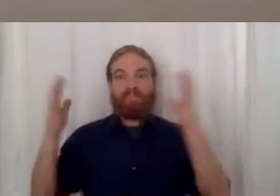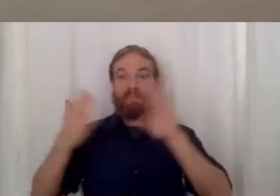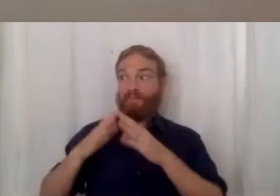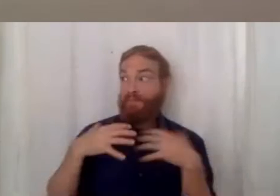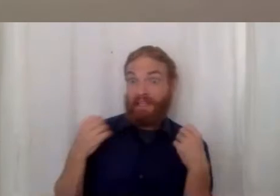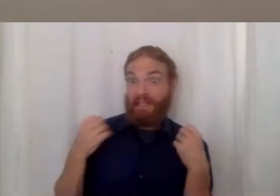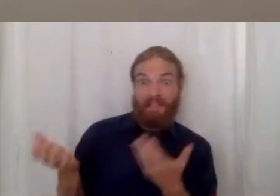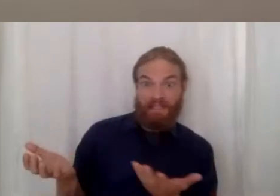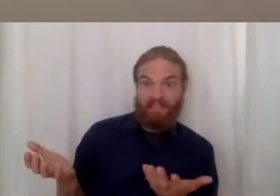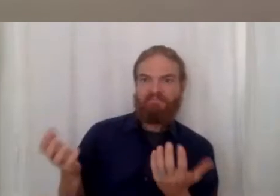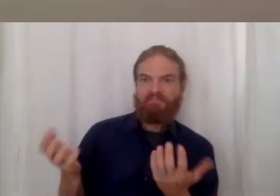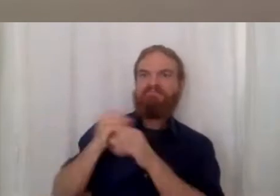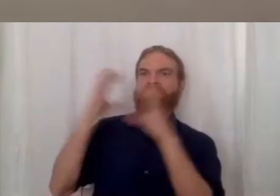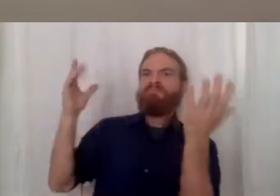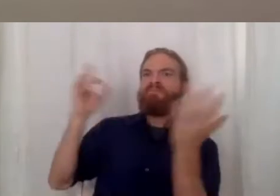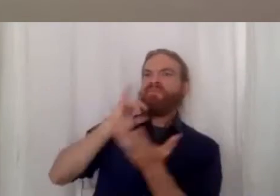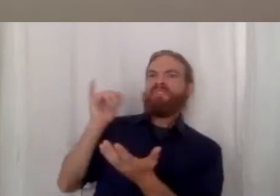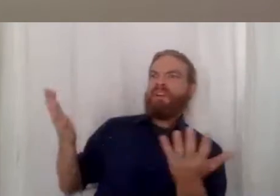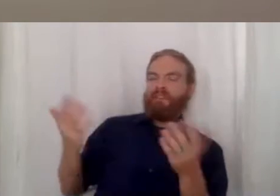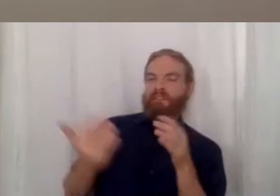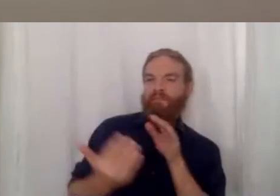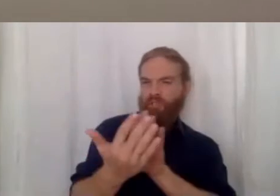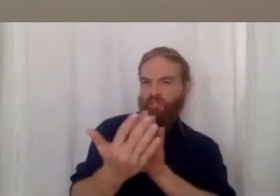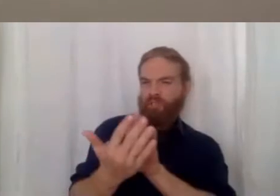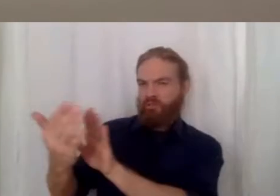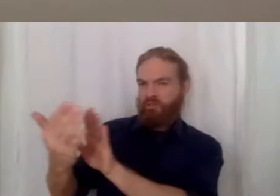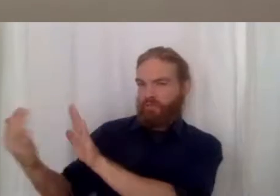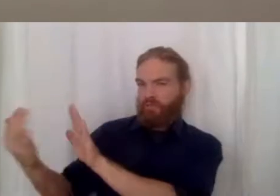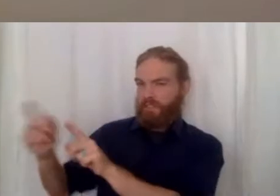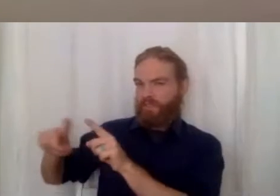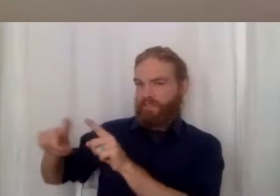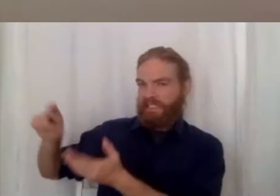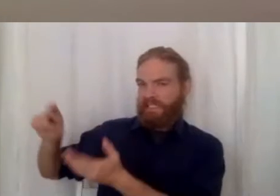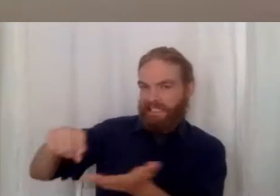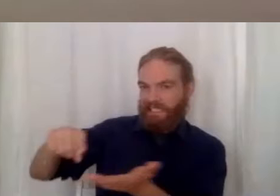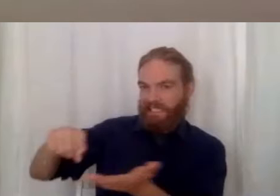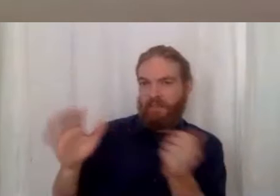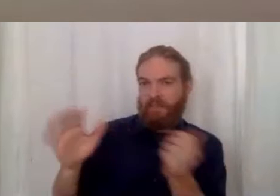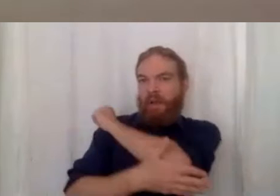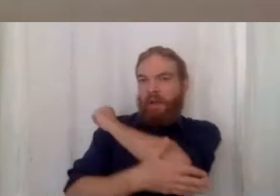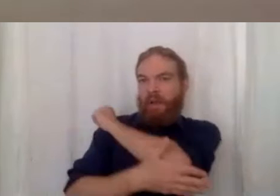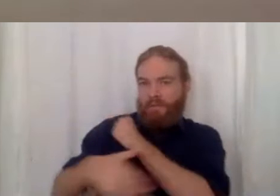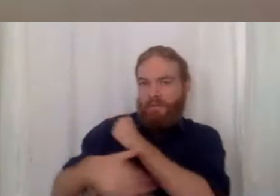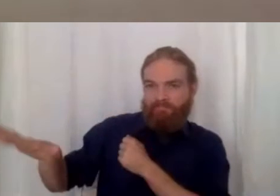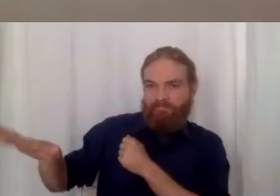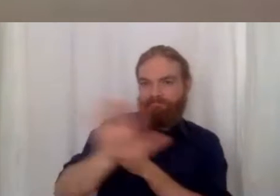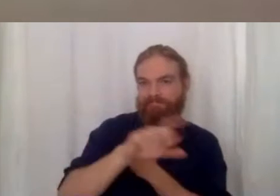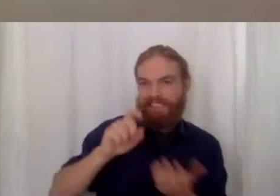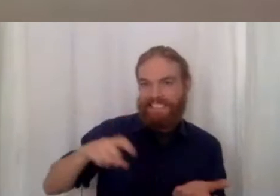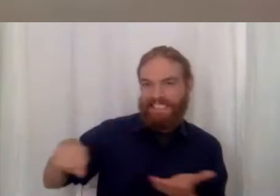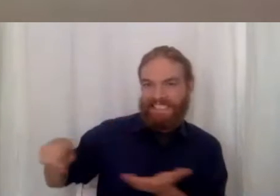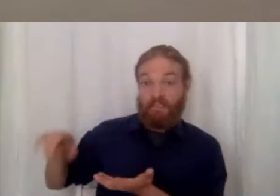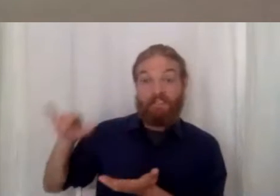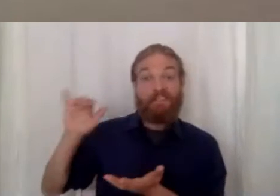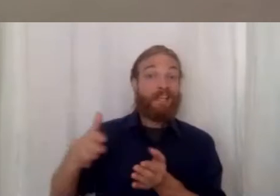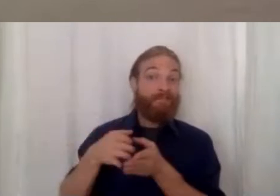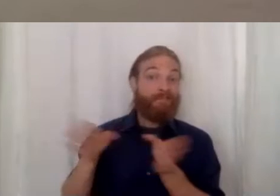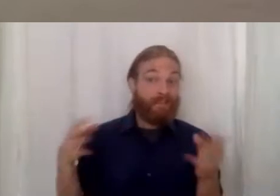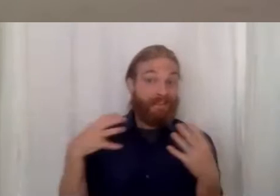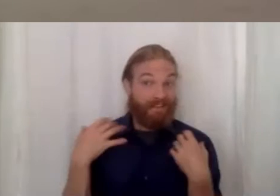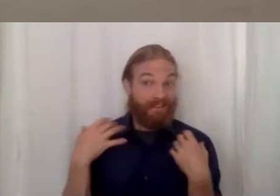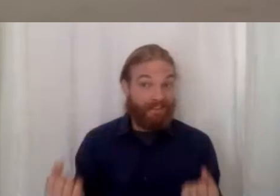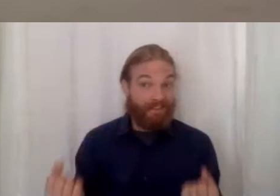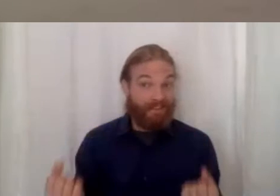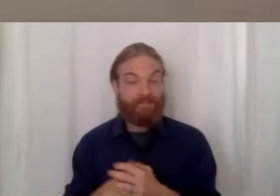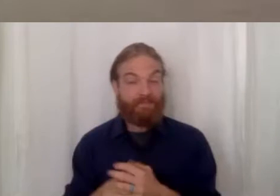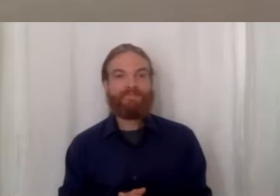and that's what public health is all about. So I'm happy to see that this actually came to fruition, and I'm grateful for our partners as